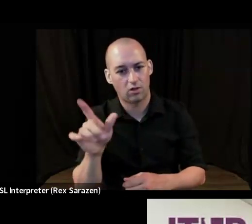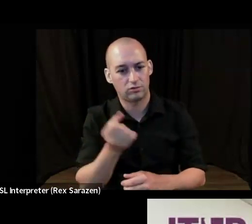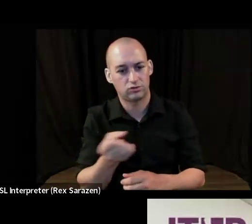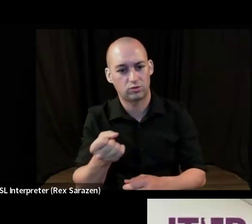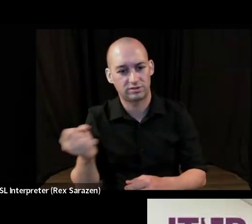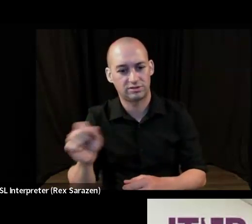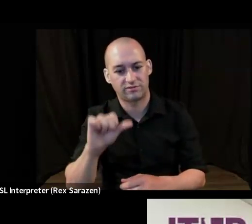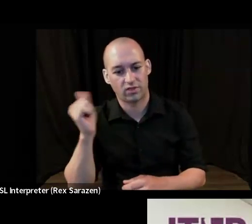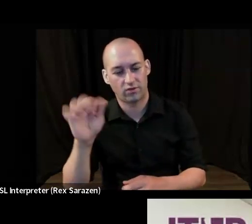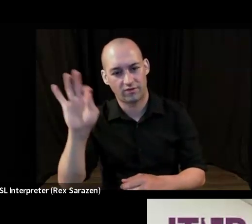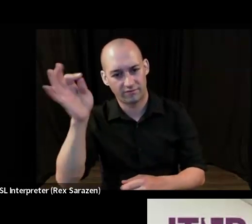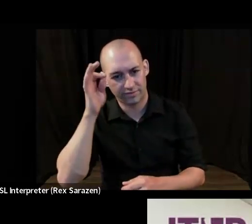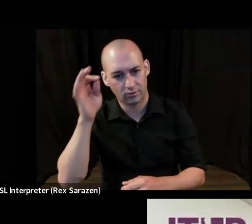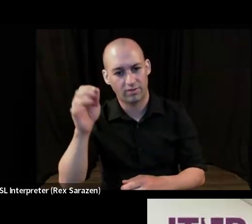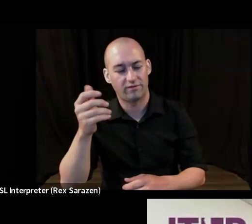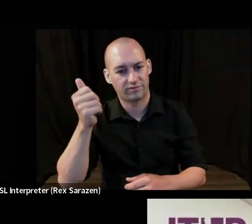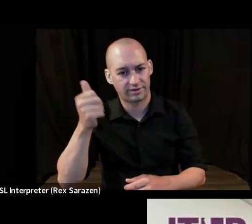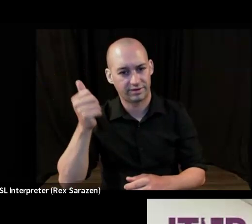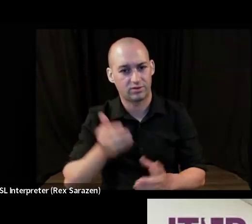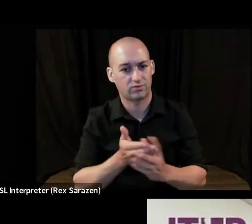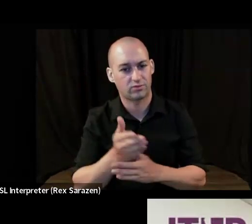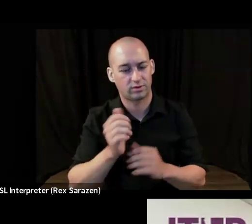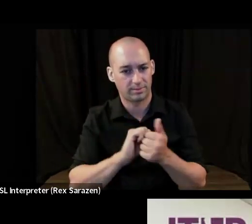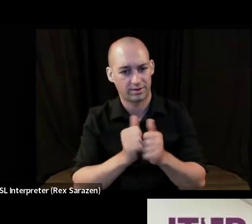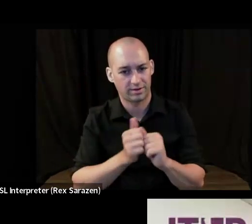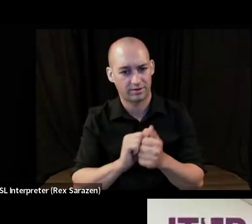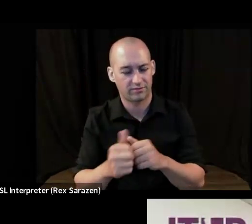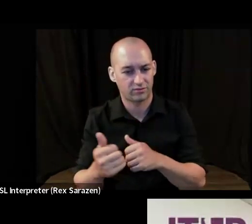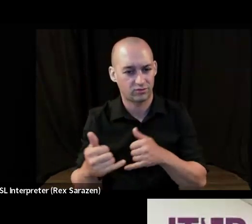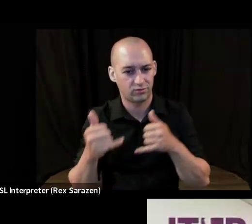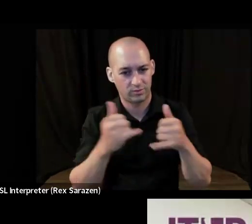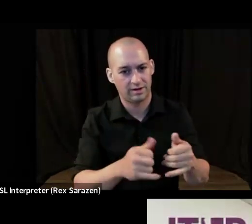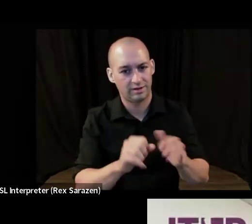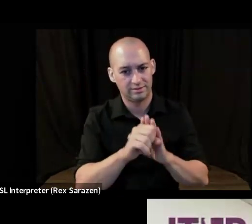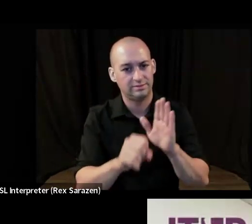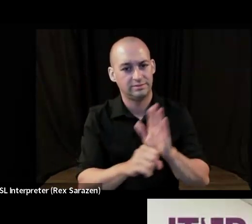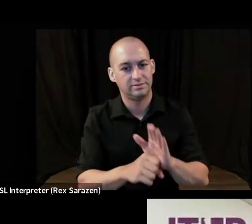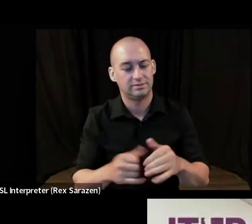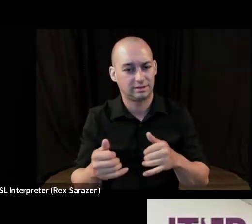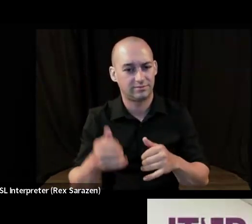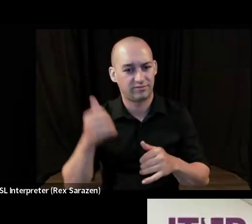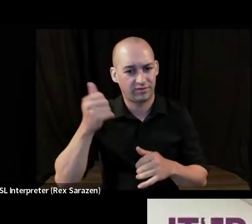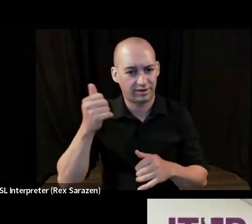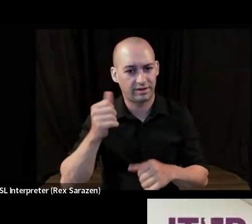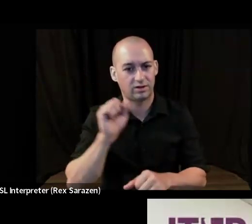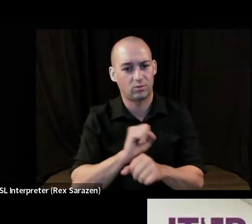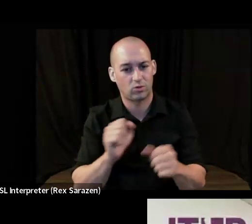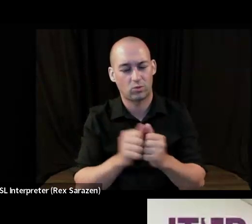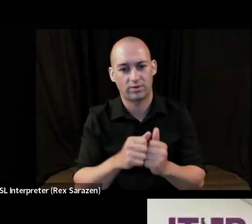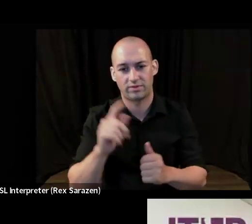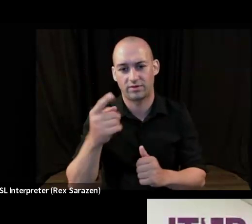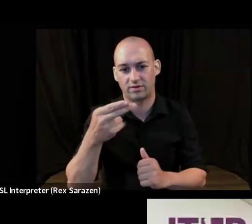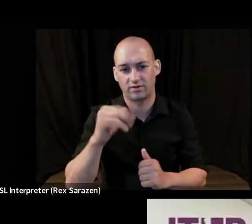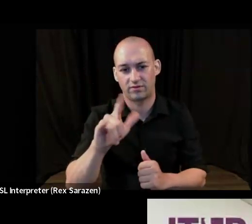other federal funding through the competitive grants, state funding, and really work with our philanthropic and private